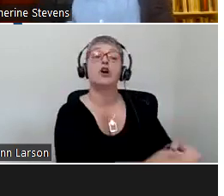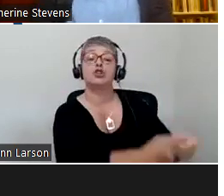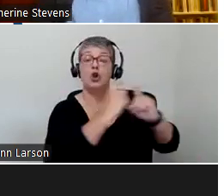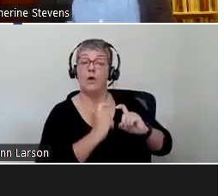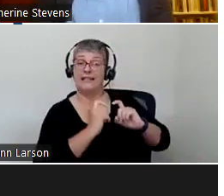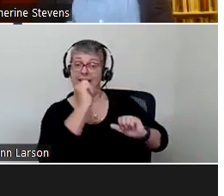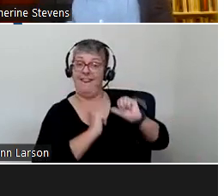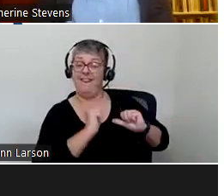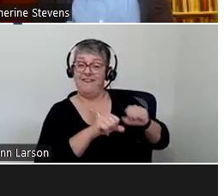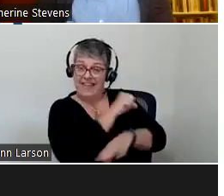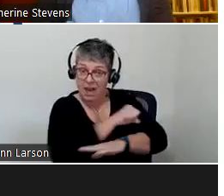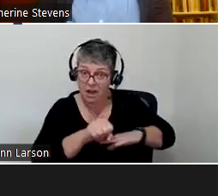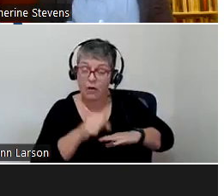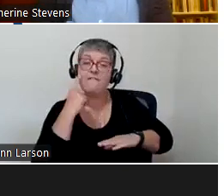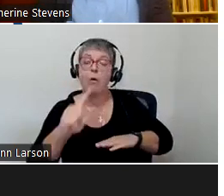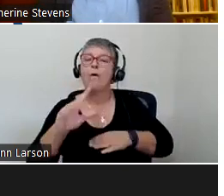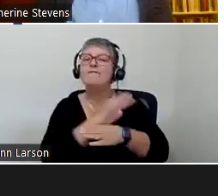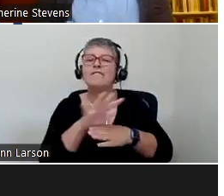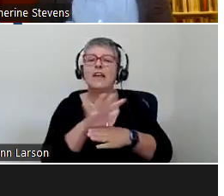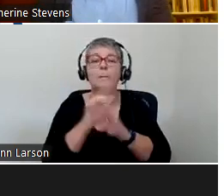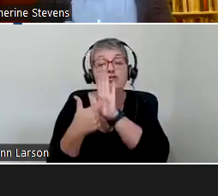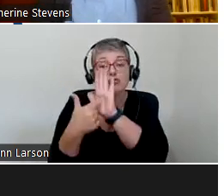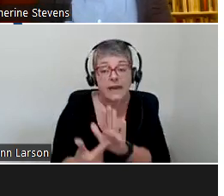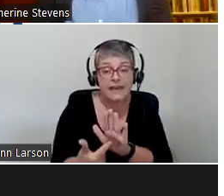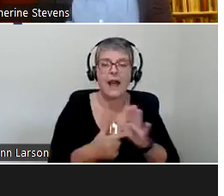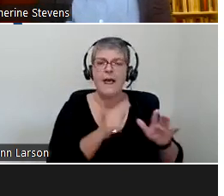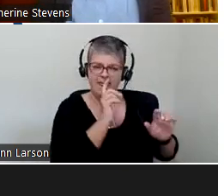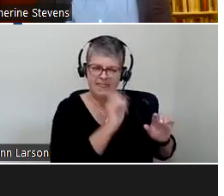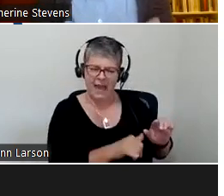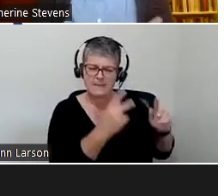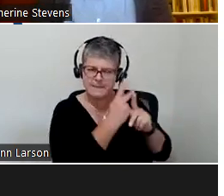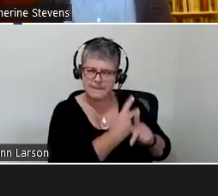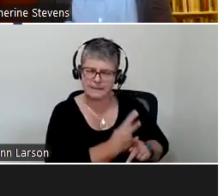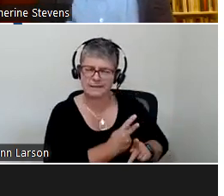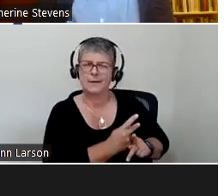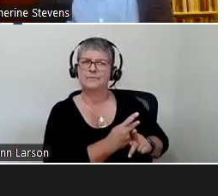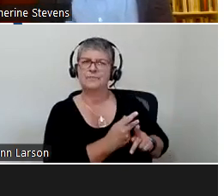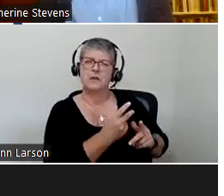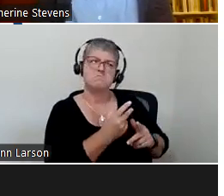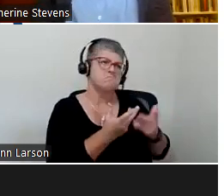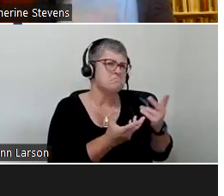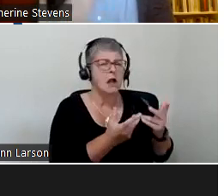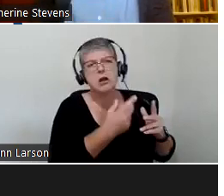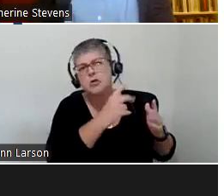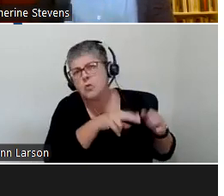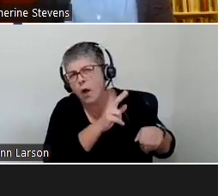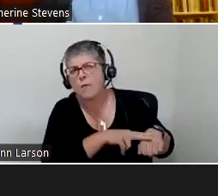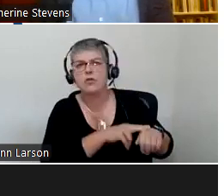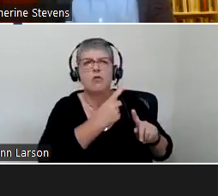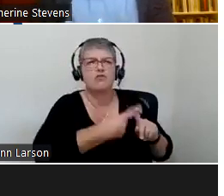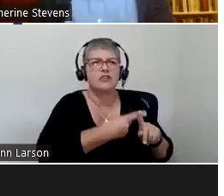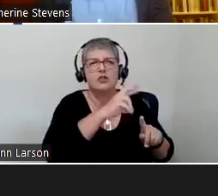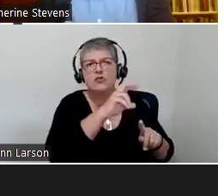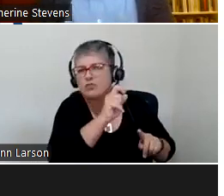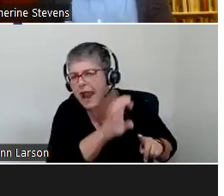your film screening, you can calculate that donation based on their usual rental rate. Say it's $150 an hour. So that would